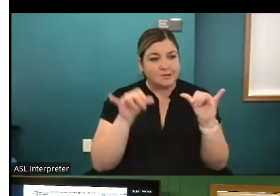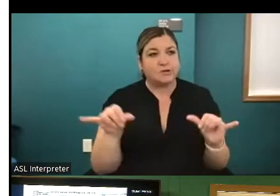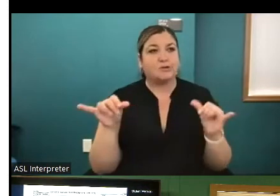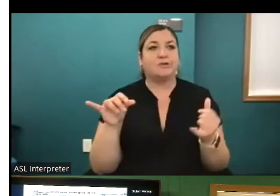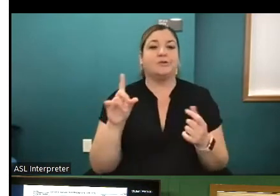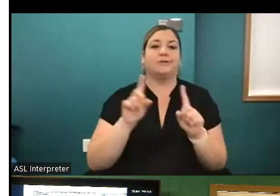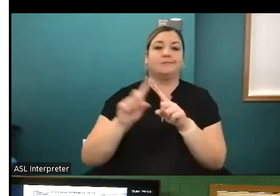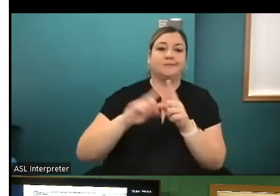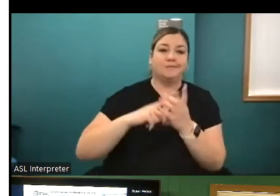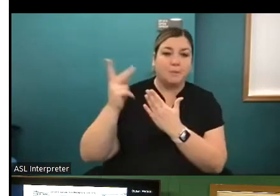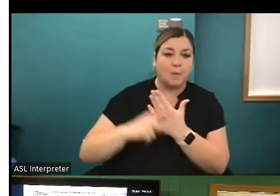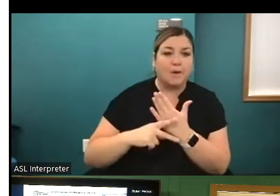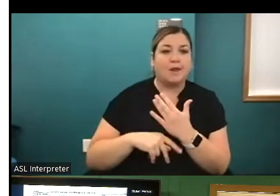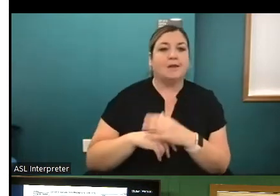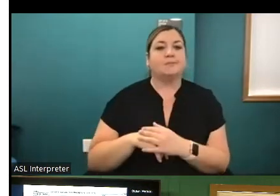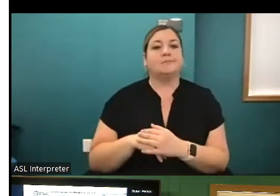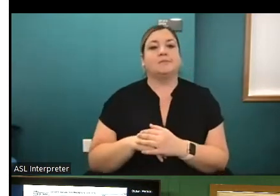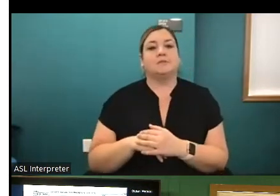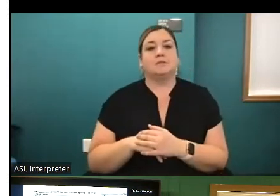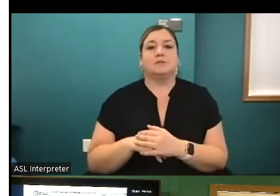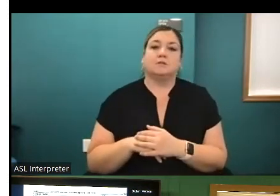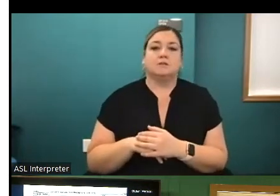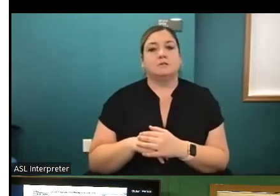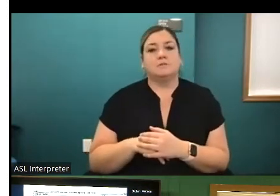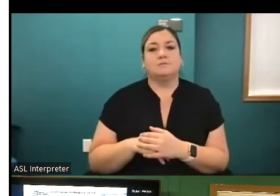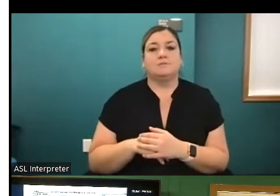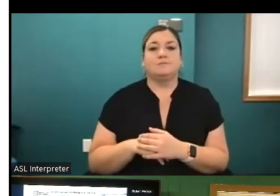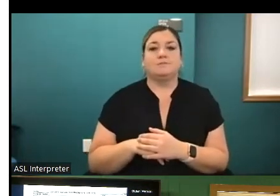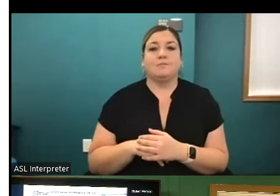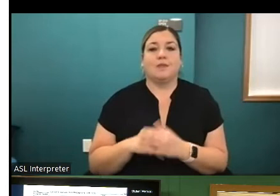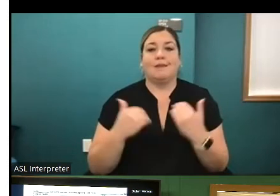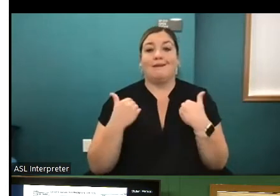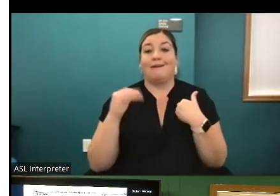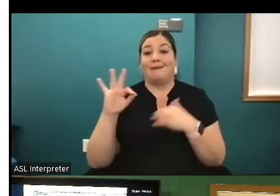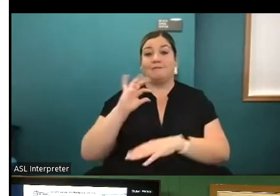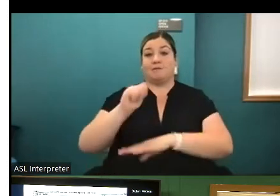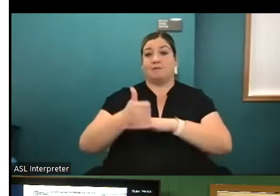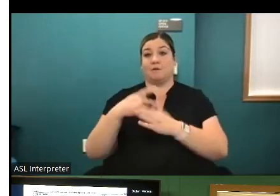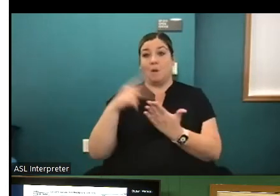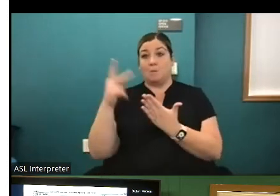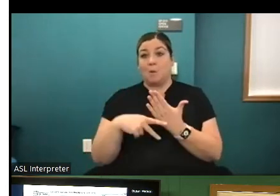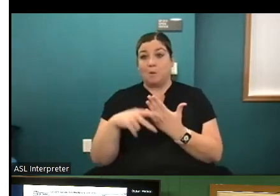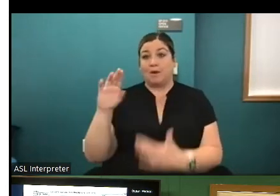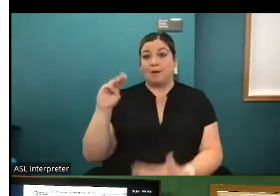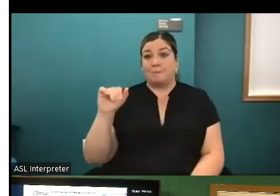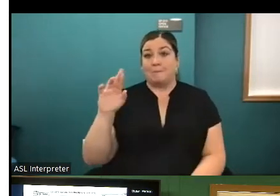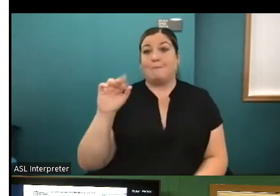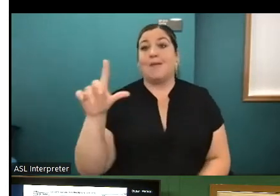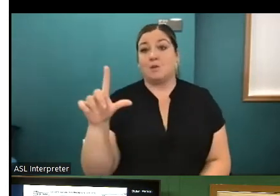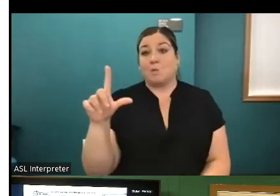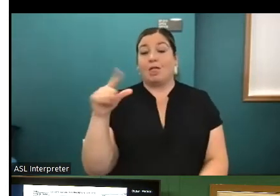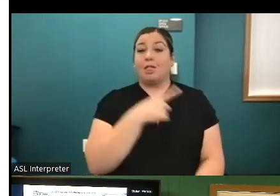Different programs. So if we had programmed in, you know, a manual directional thing, that will be here as